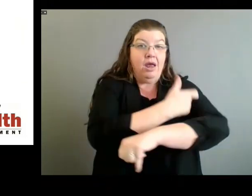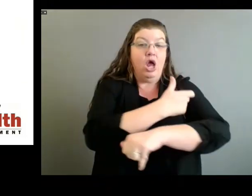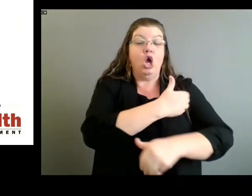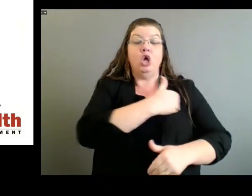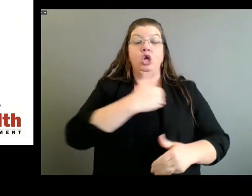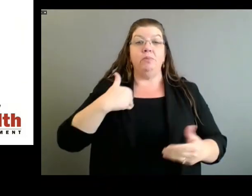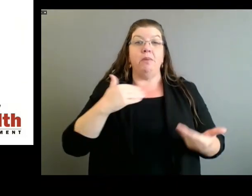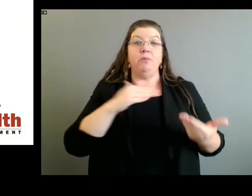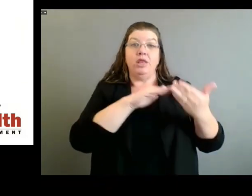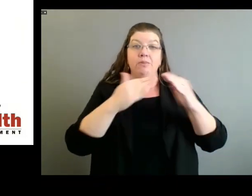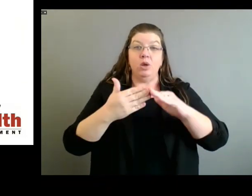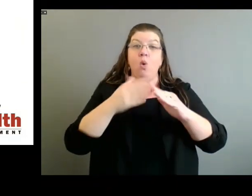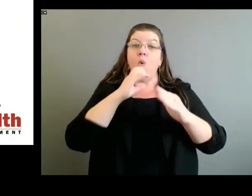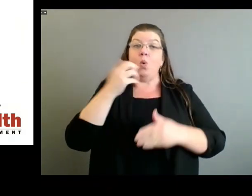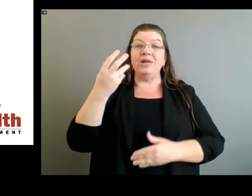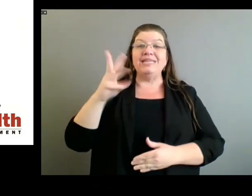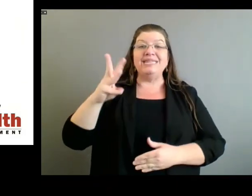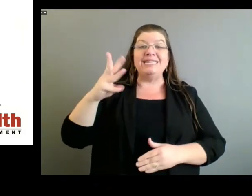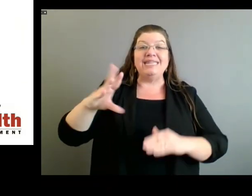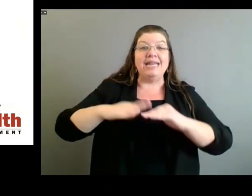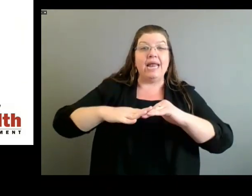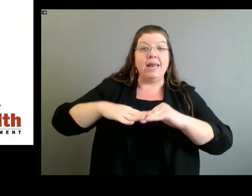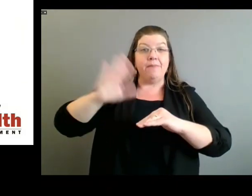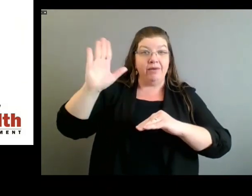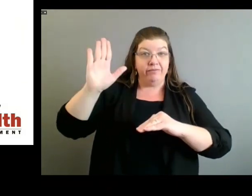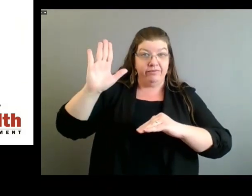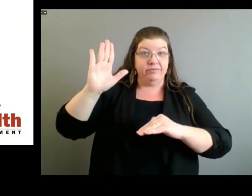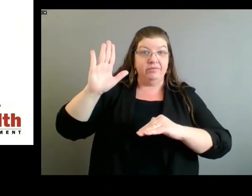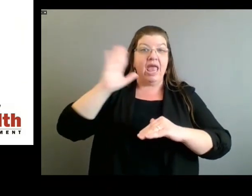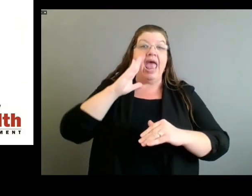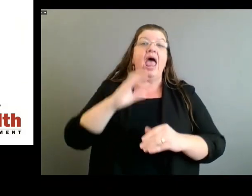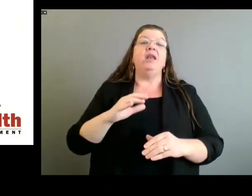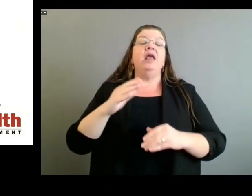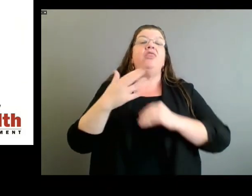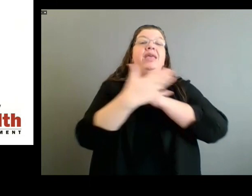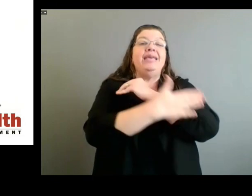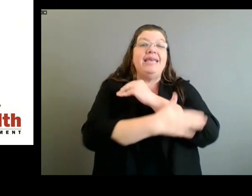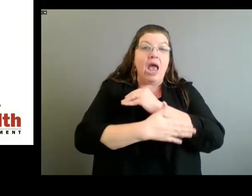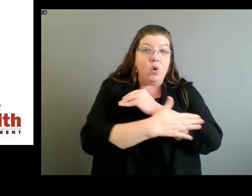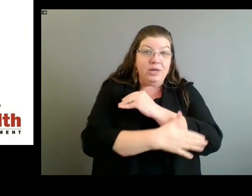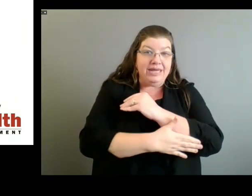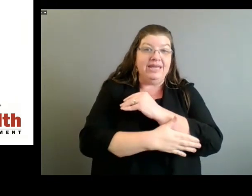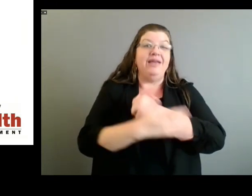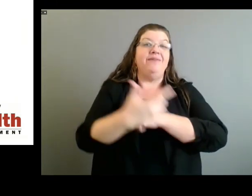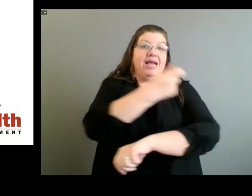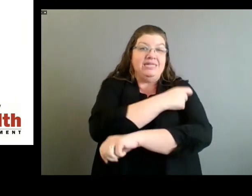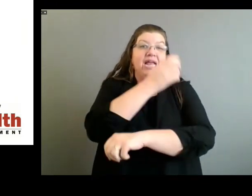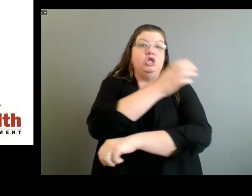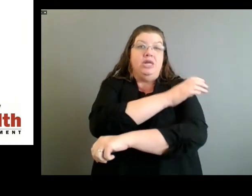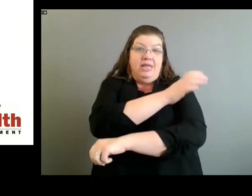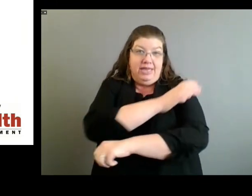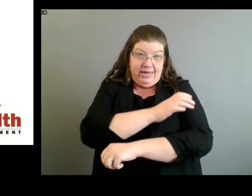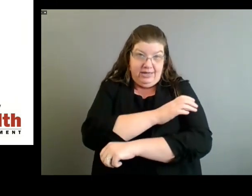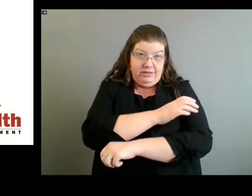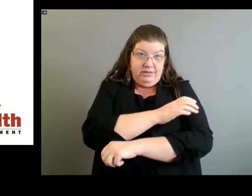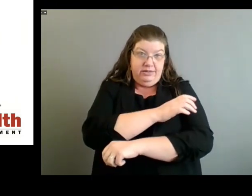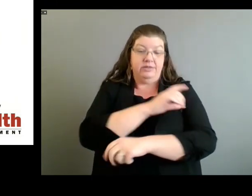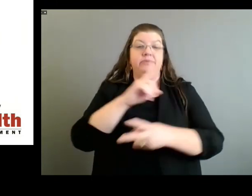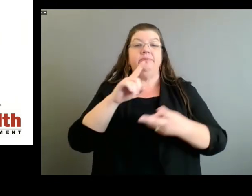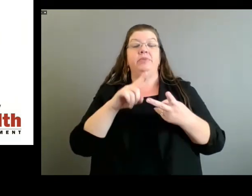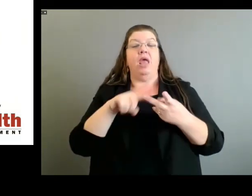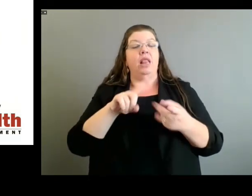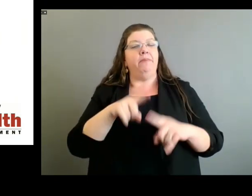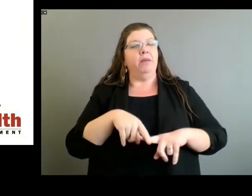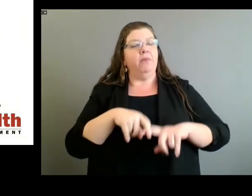members 16 and above at our county community vaccination clinics. And a pause